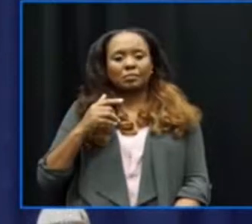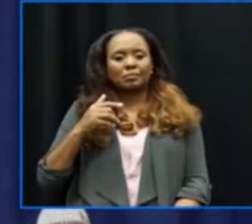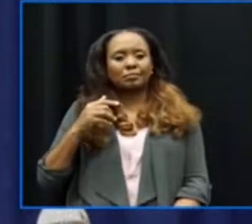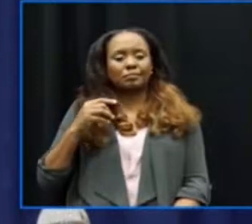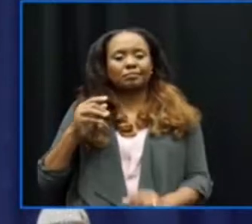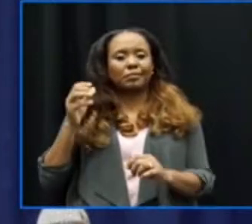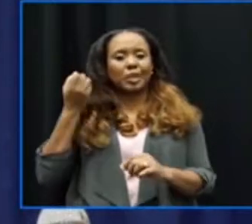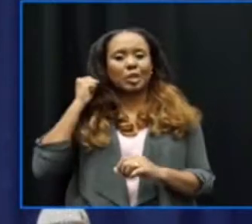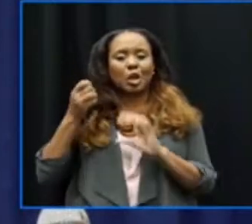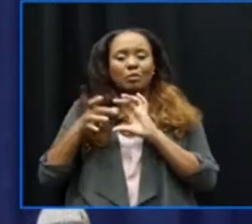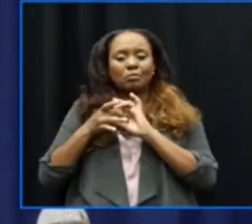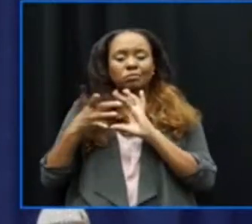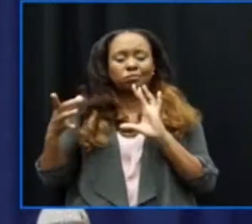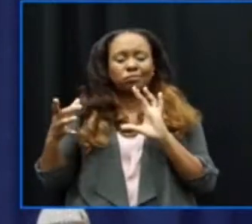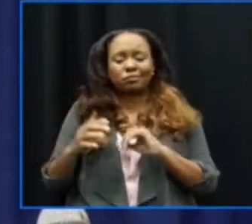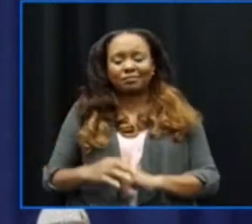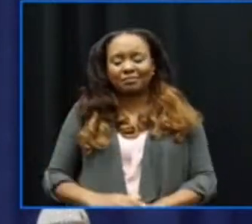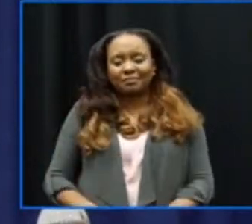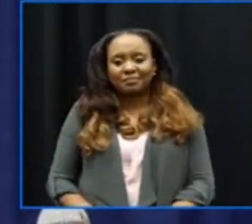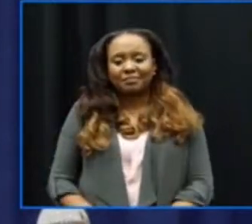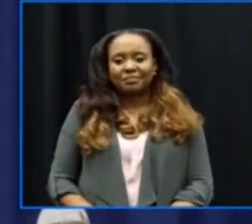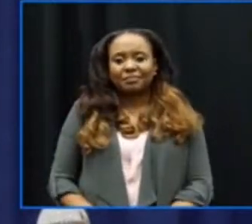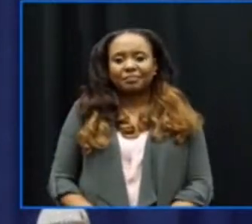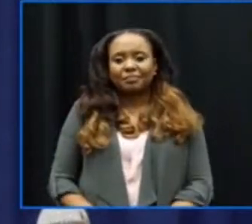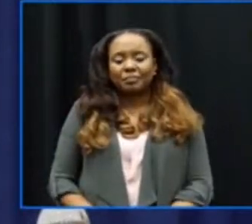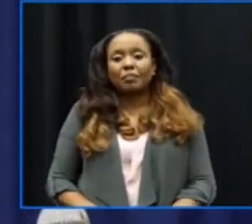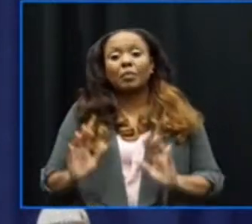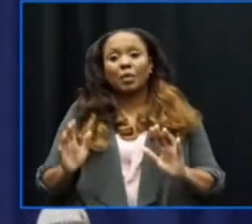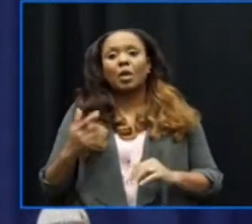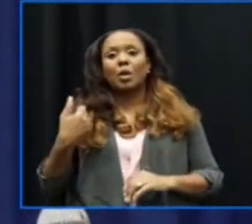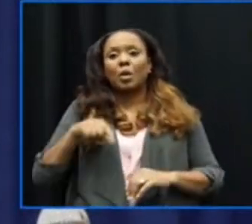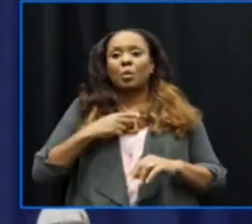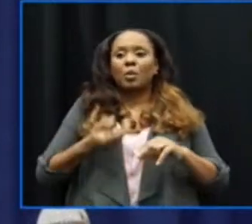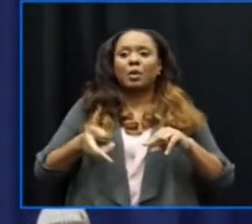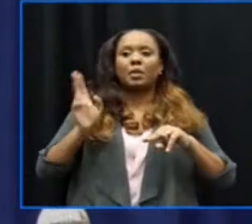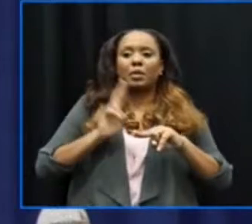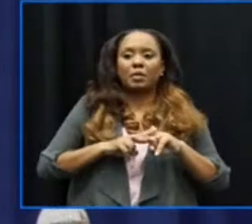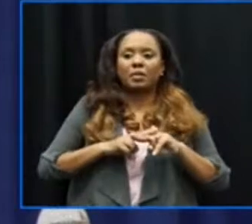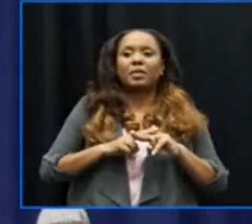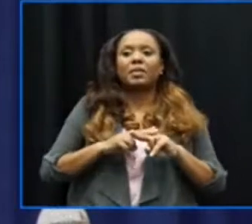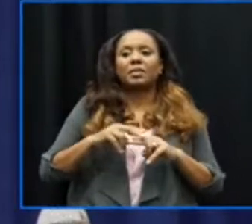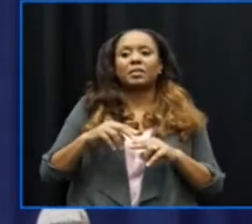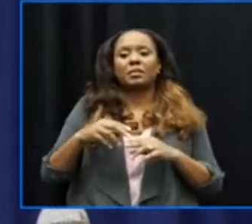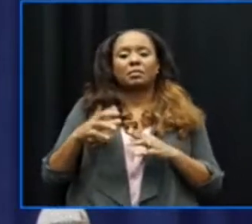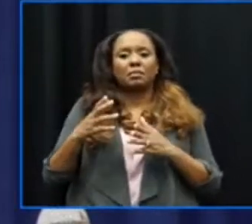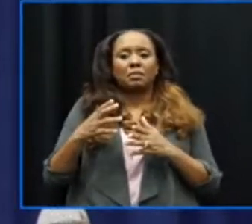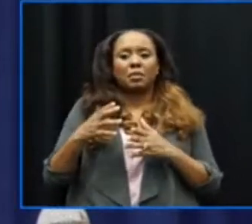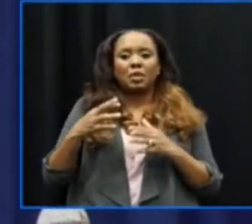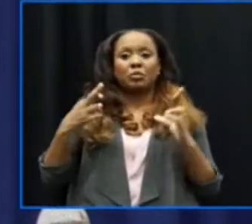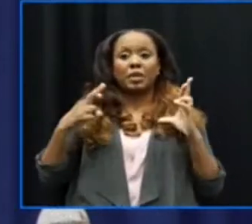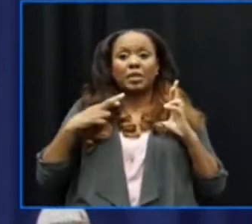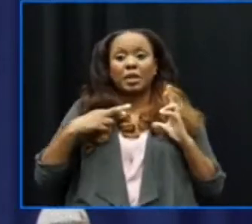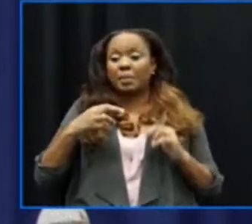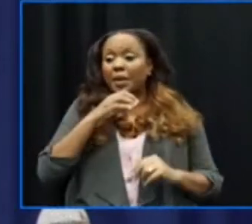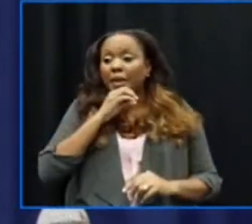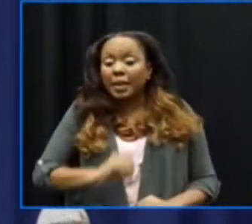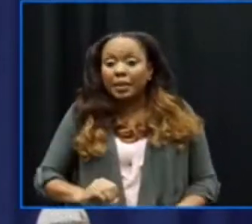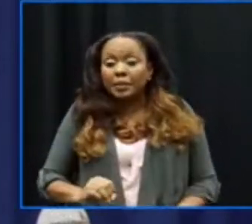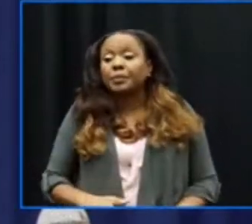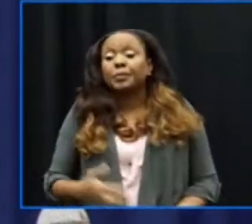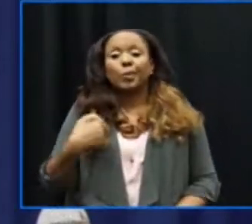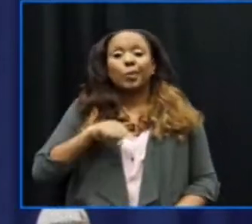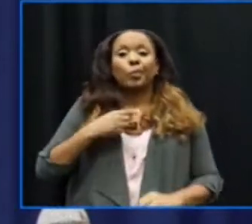We increased contribution rates, we increased the retirement age, we increased the ceiling of insurable